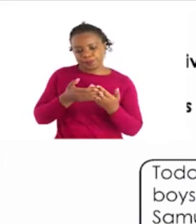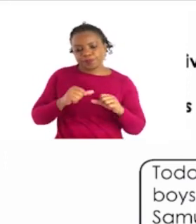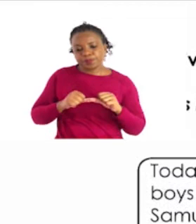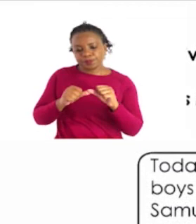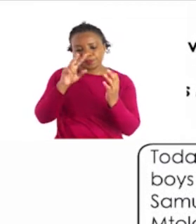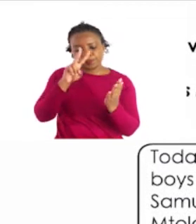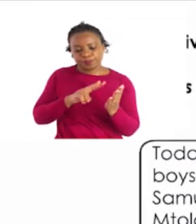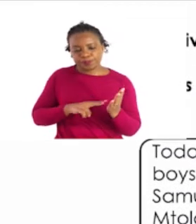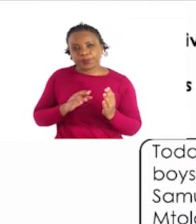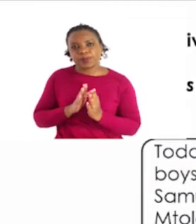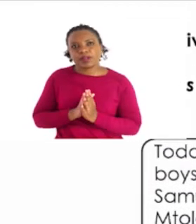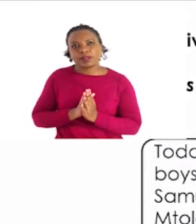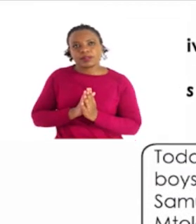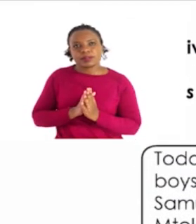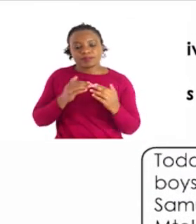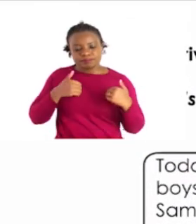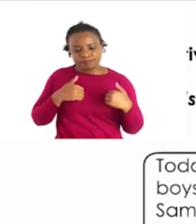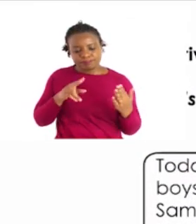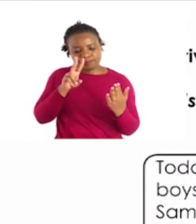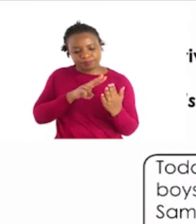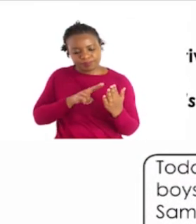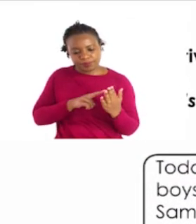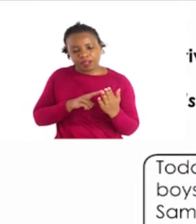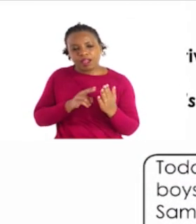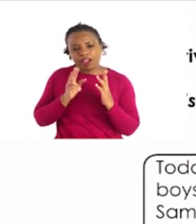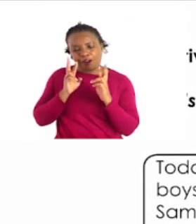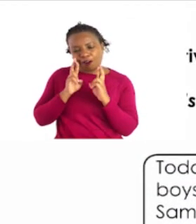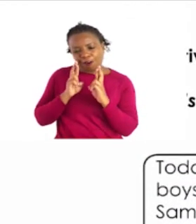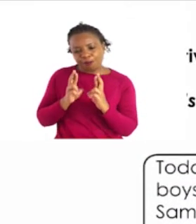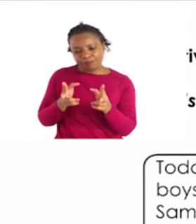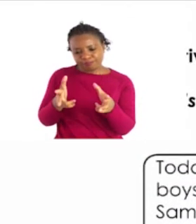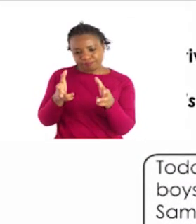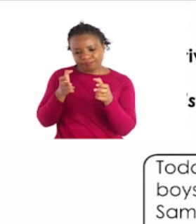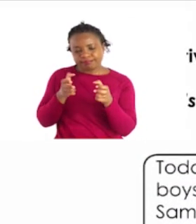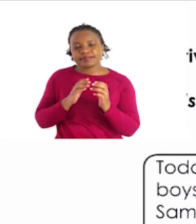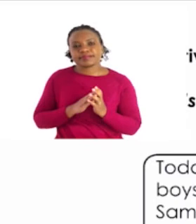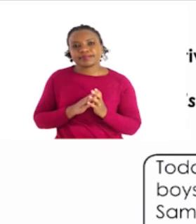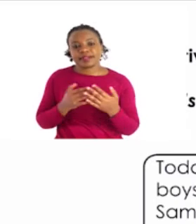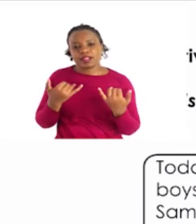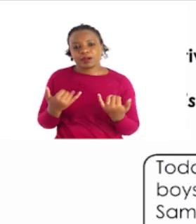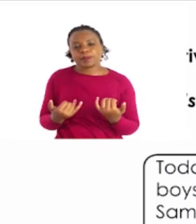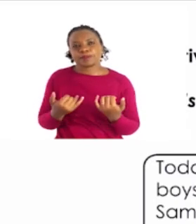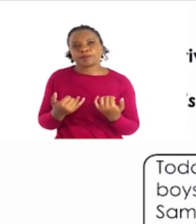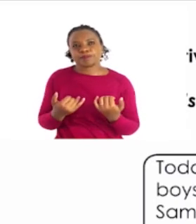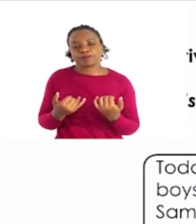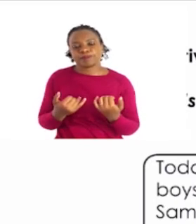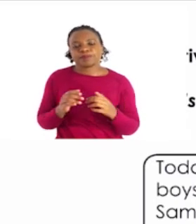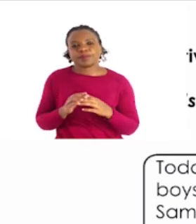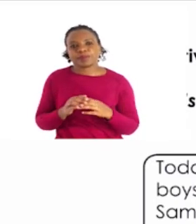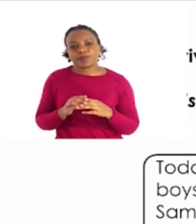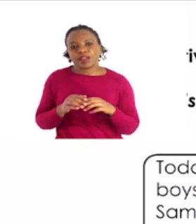Chanel, let's start reading. I hope you are listening attentively. Now, it